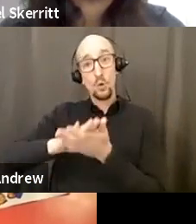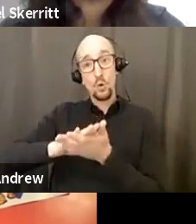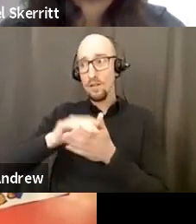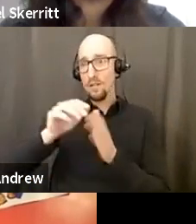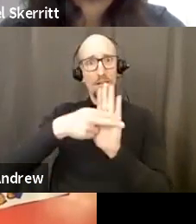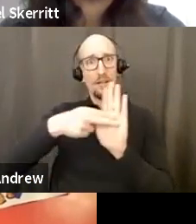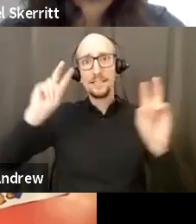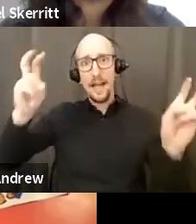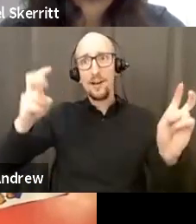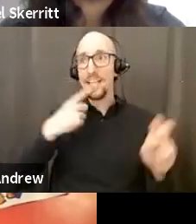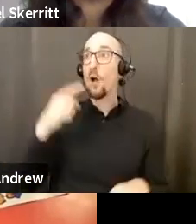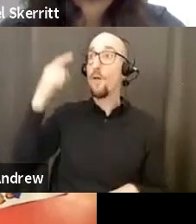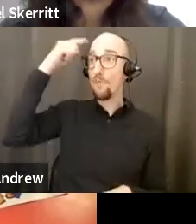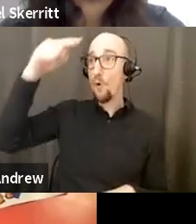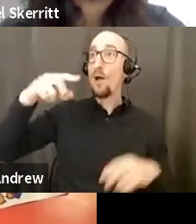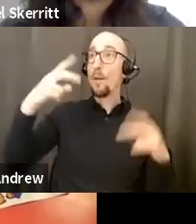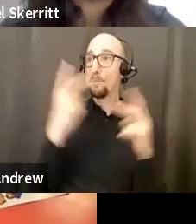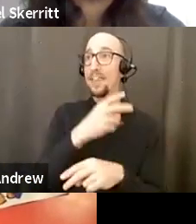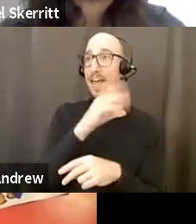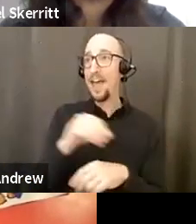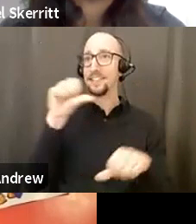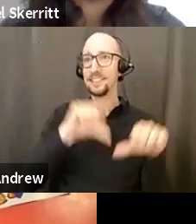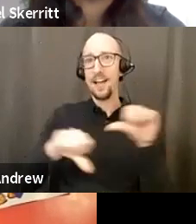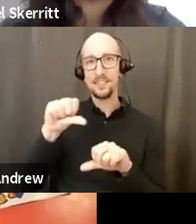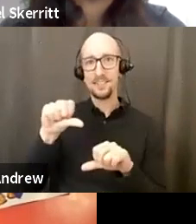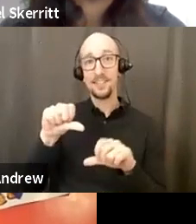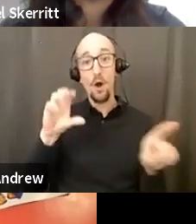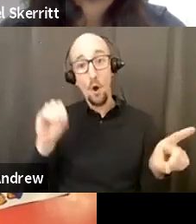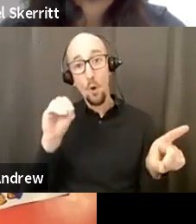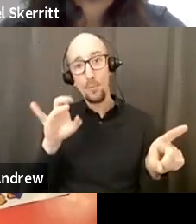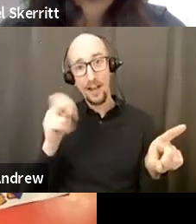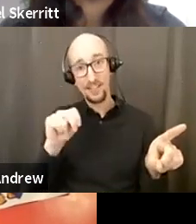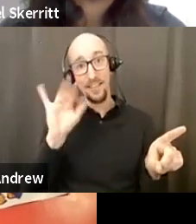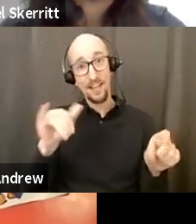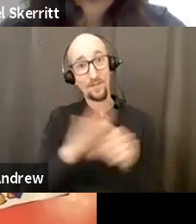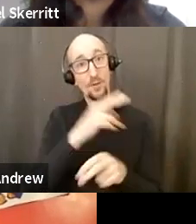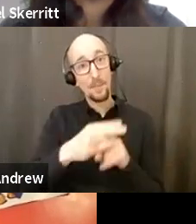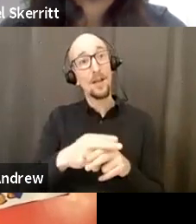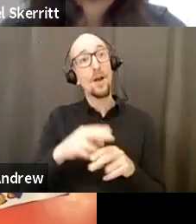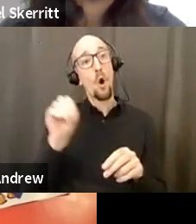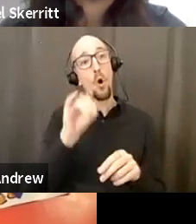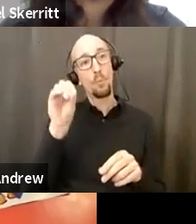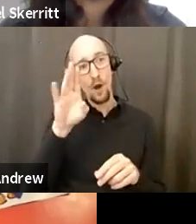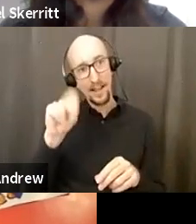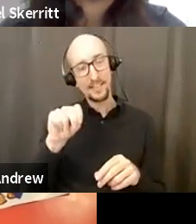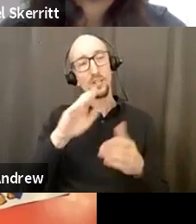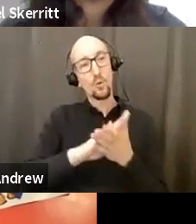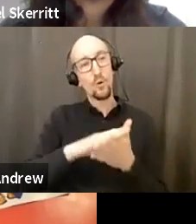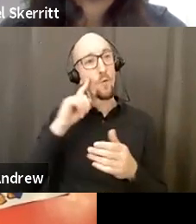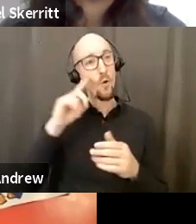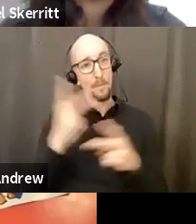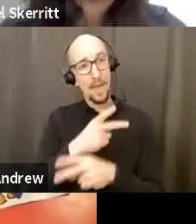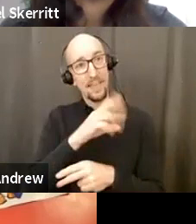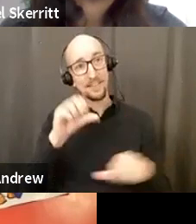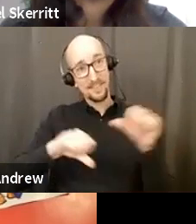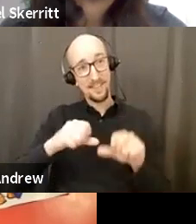science. So to like O'Brien School of Math and Science, isn't that the name, Dr. Freeman Wisdom? I believe it says math and science in the title